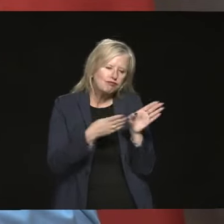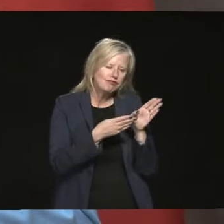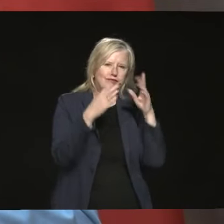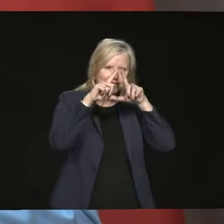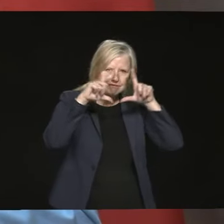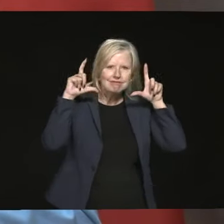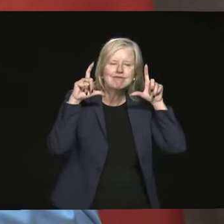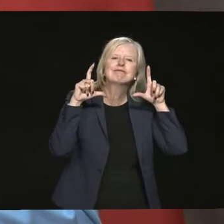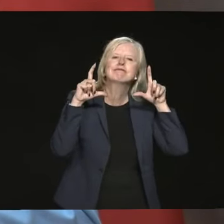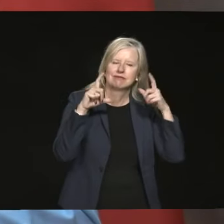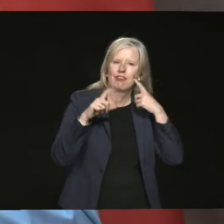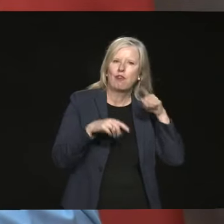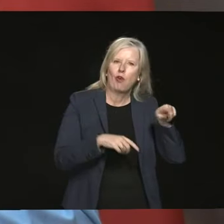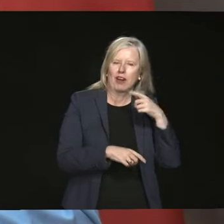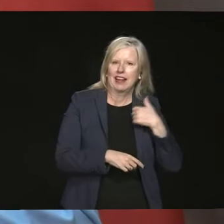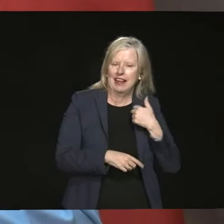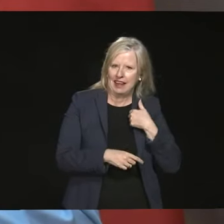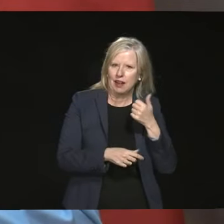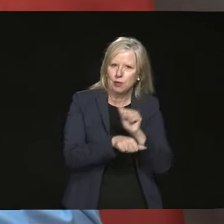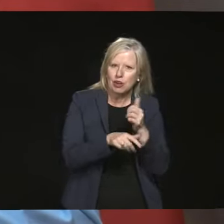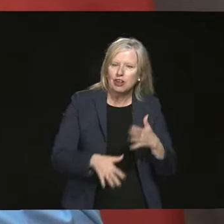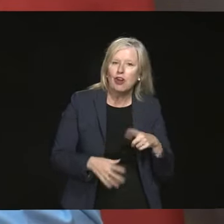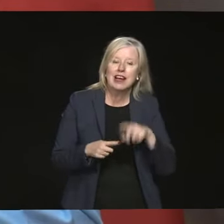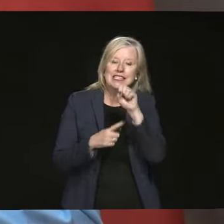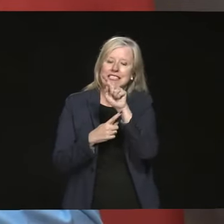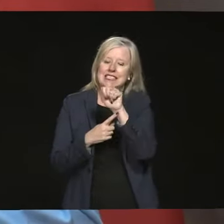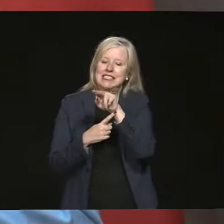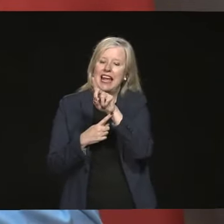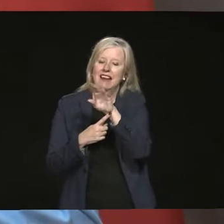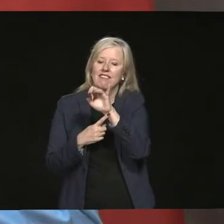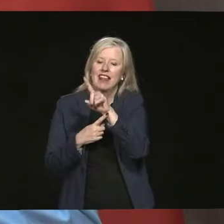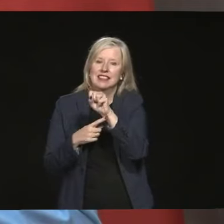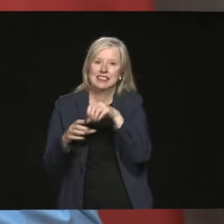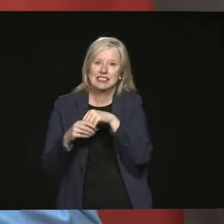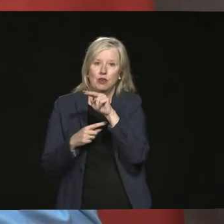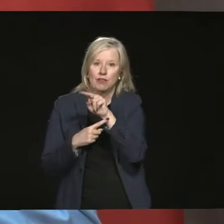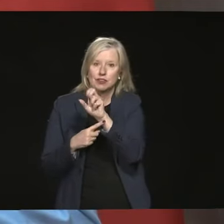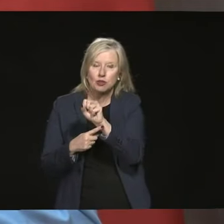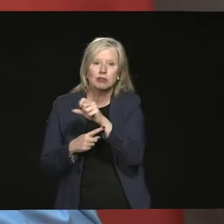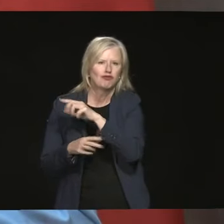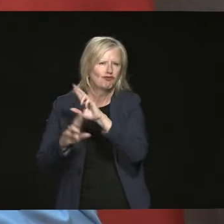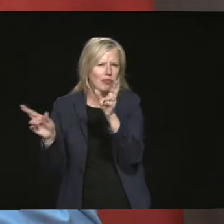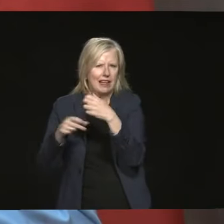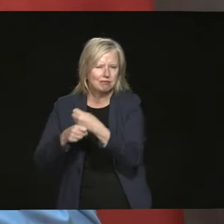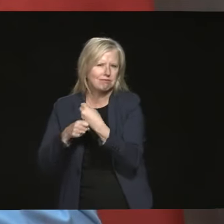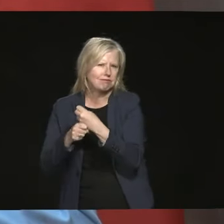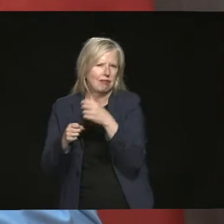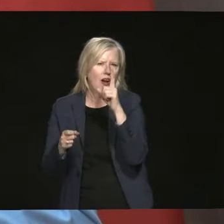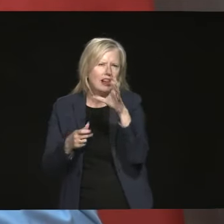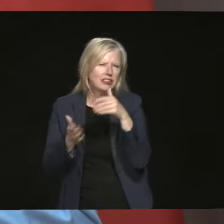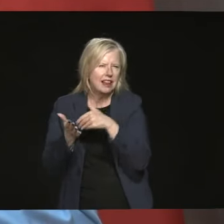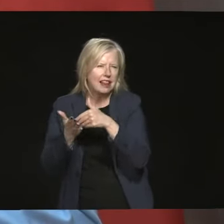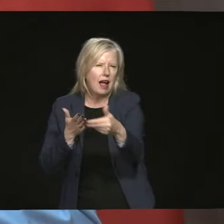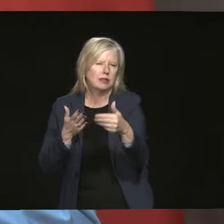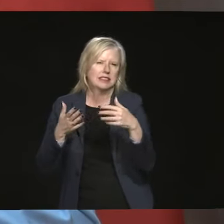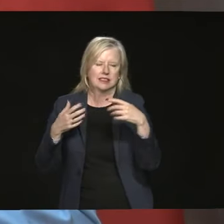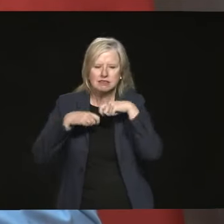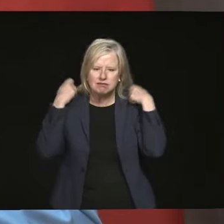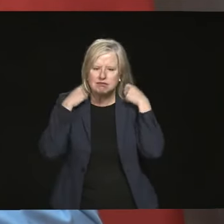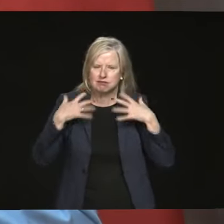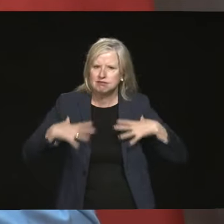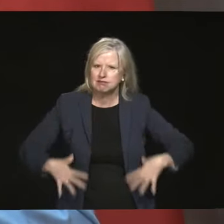Nova Scotia that is set to provide us with 100,000 medical gowns per week, to name a few. Je